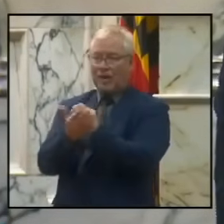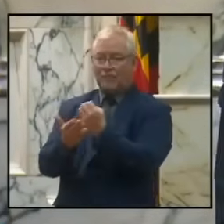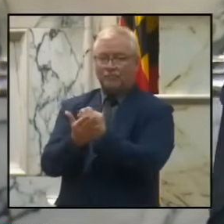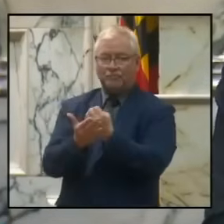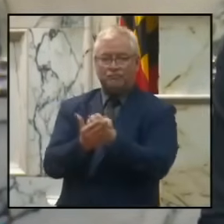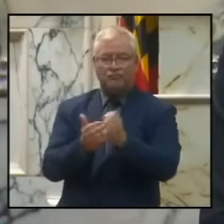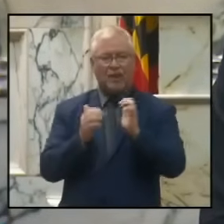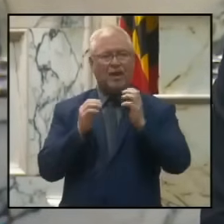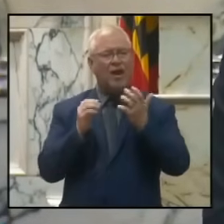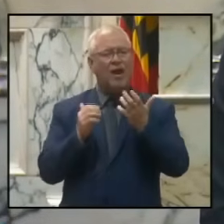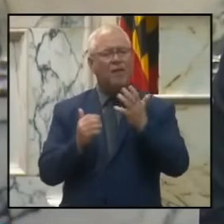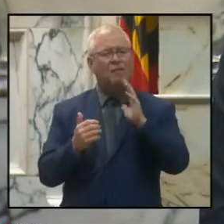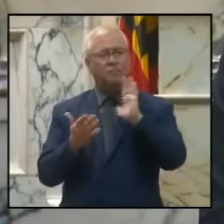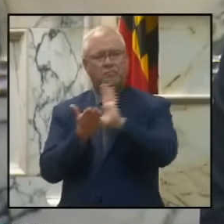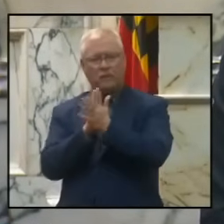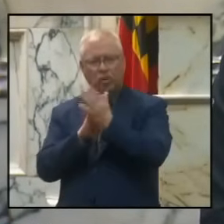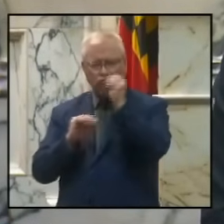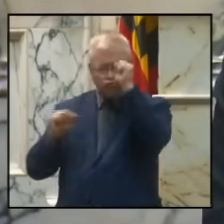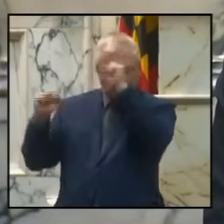grow.